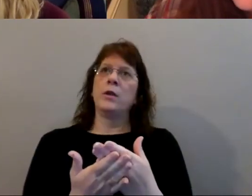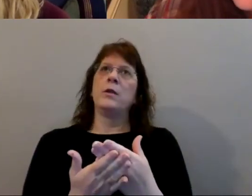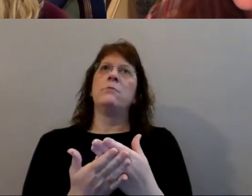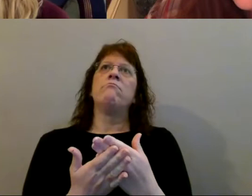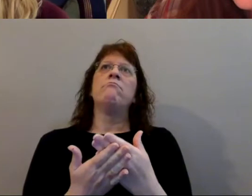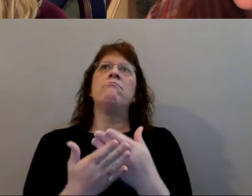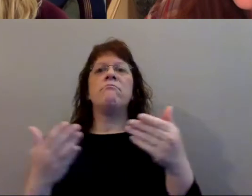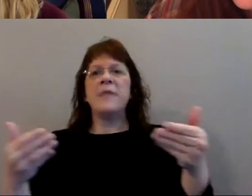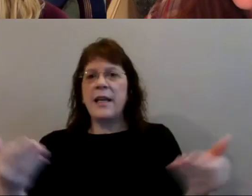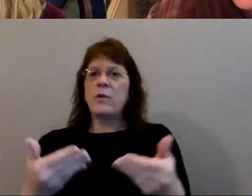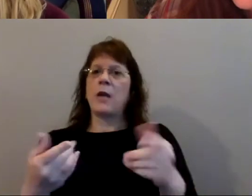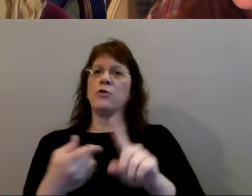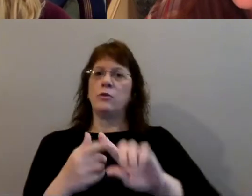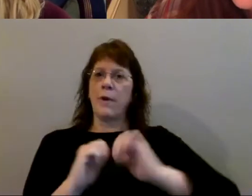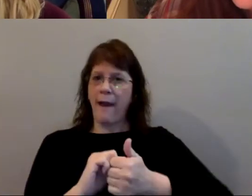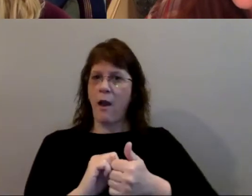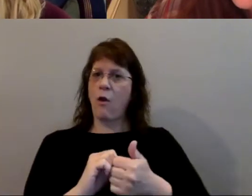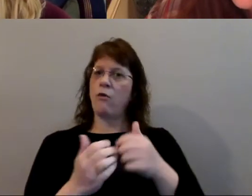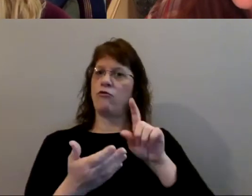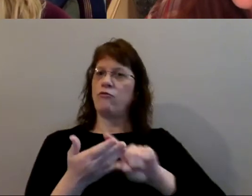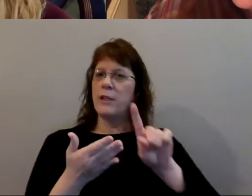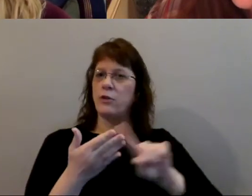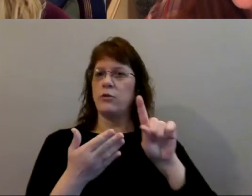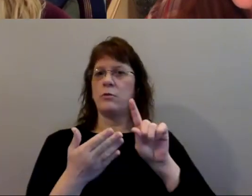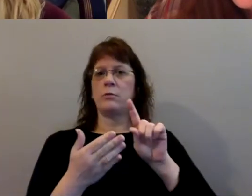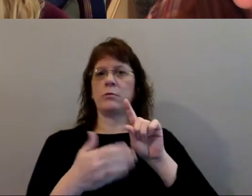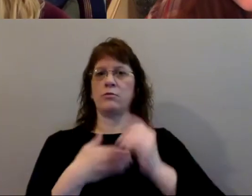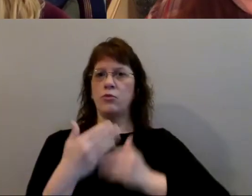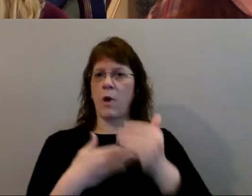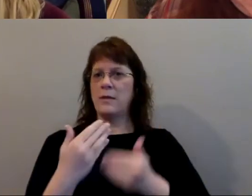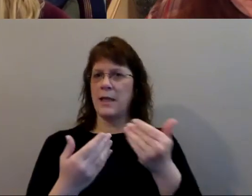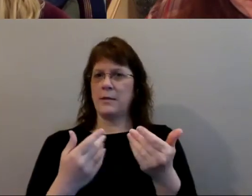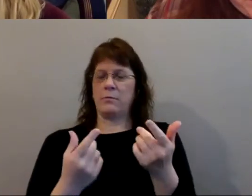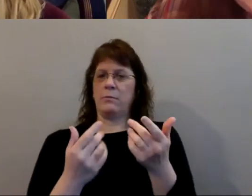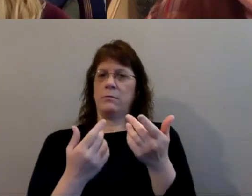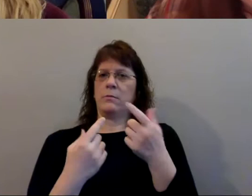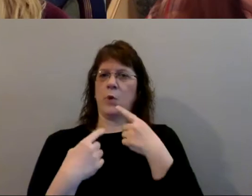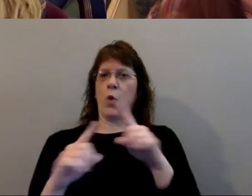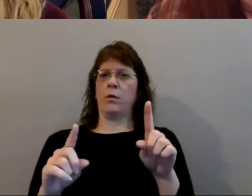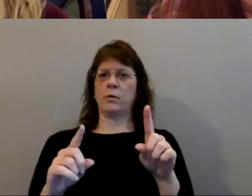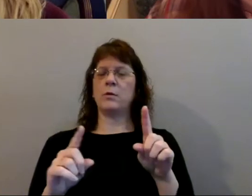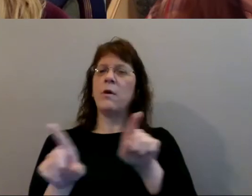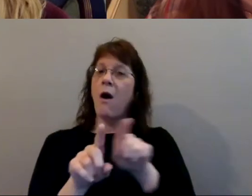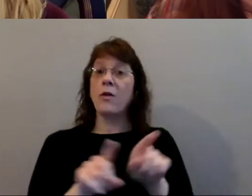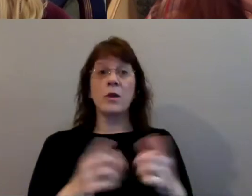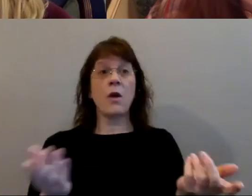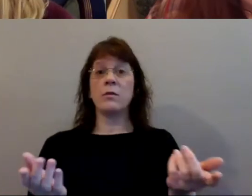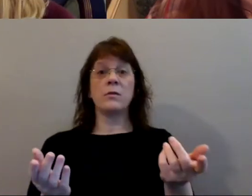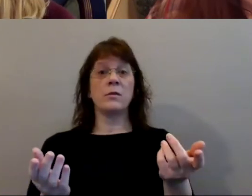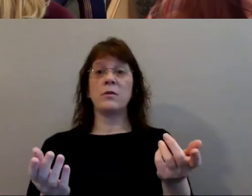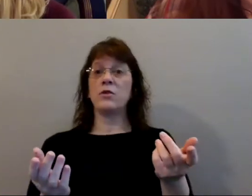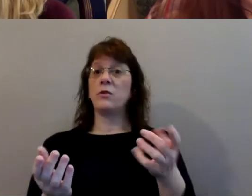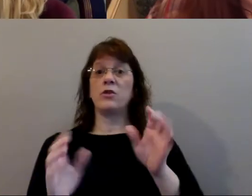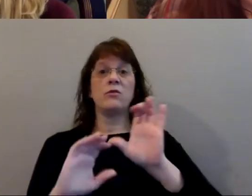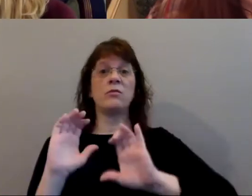the research process works. And also just talking to people. I was like a